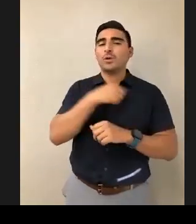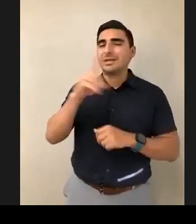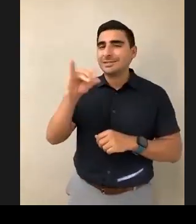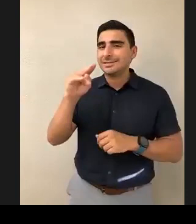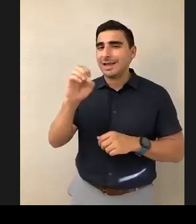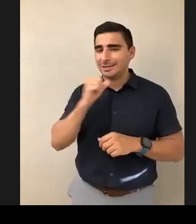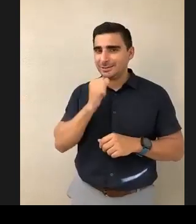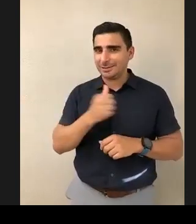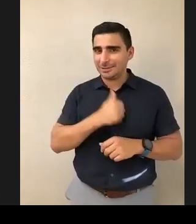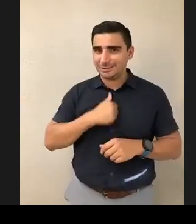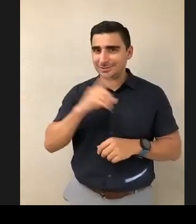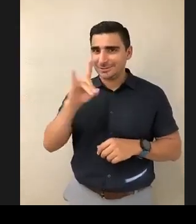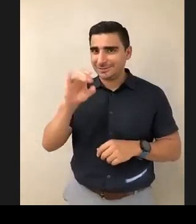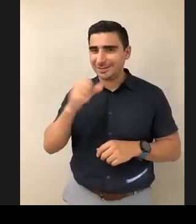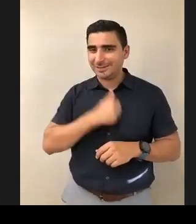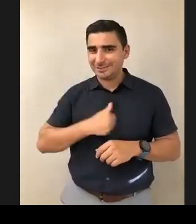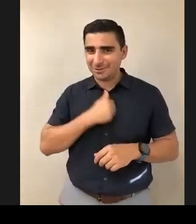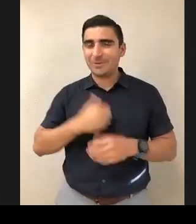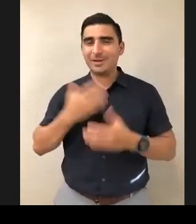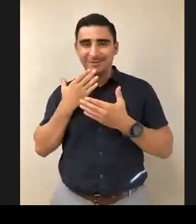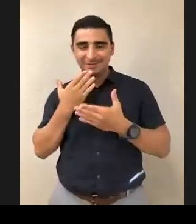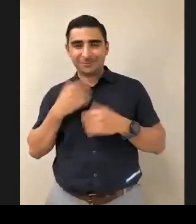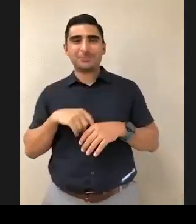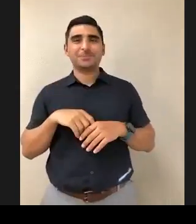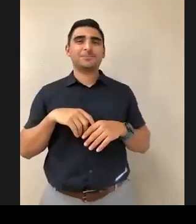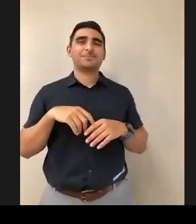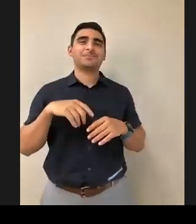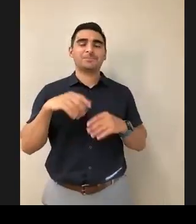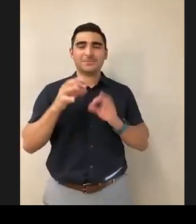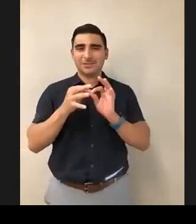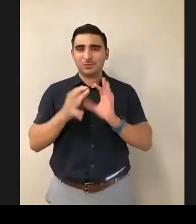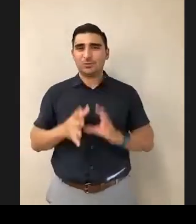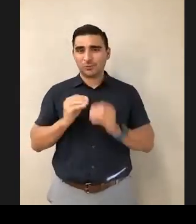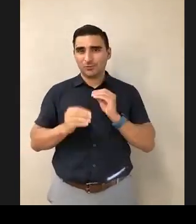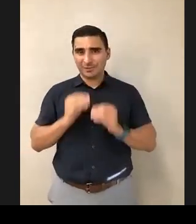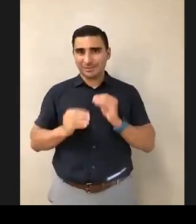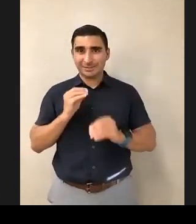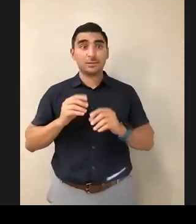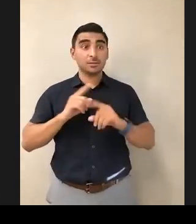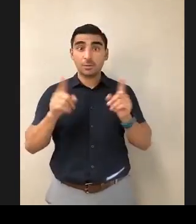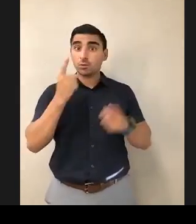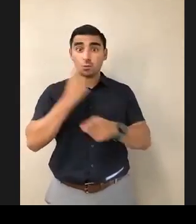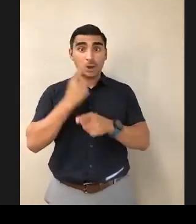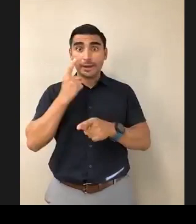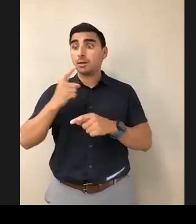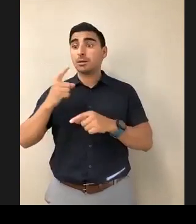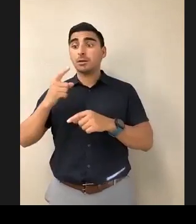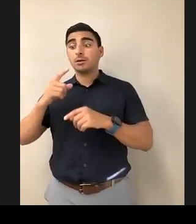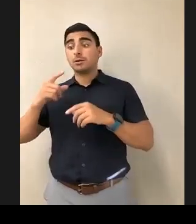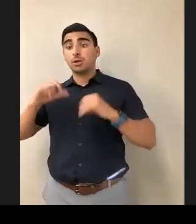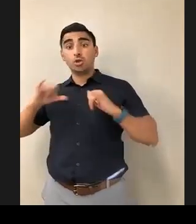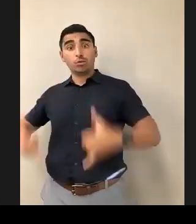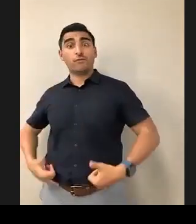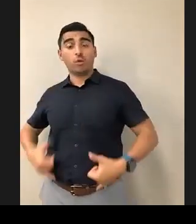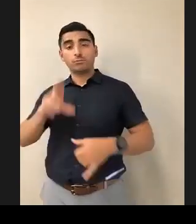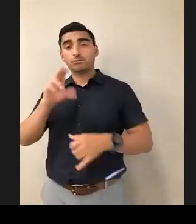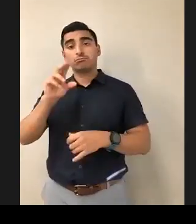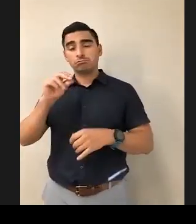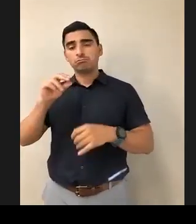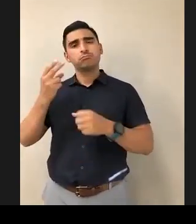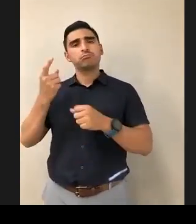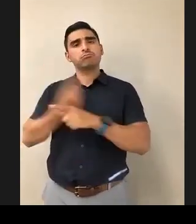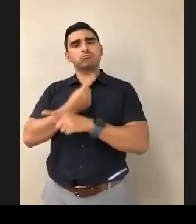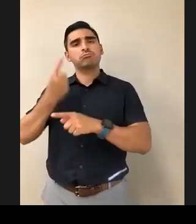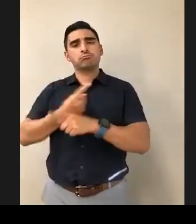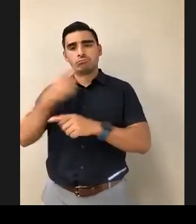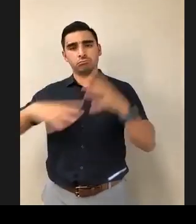about policing, in a setting where the officers are not in uniform, they're in regular clothes, they're right there with the community, and they are talking about